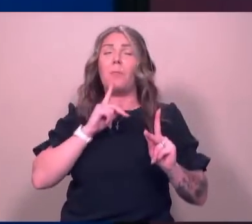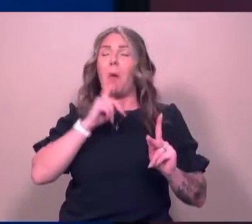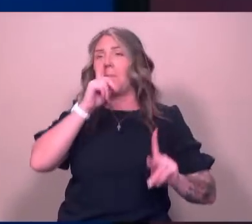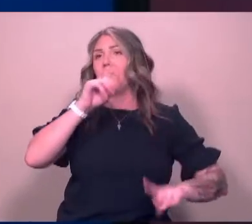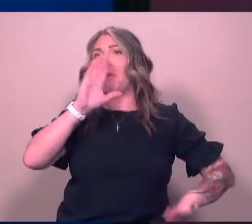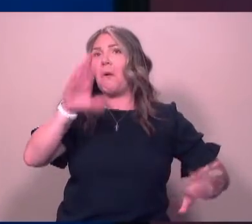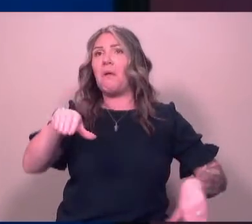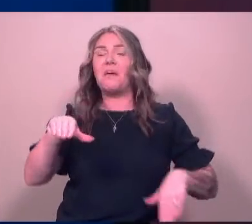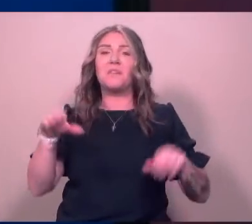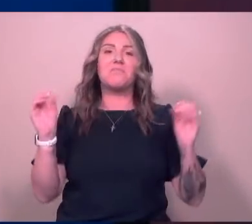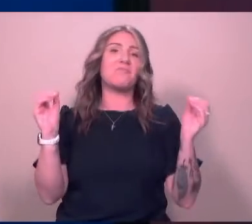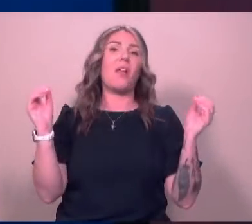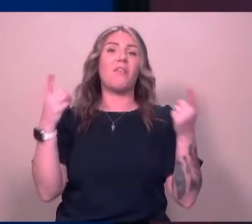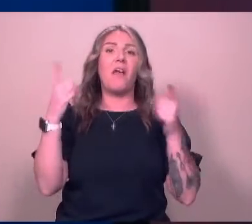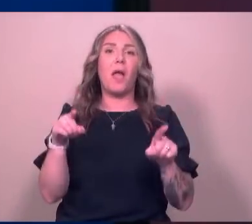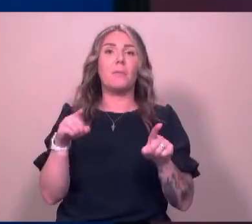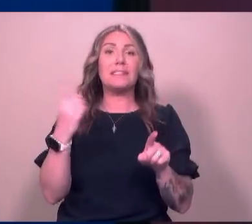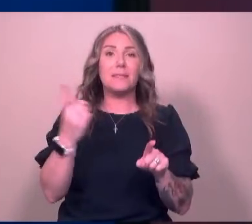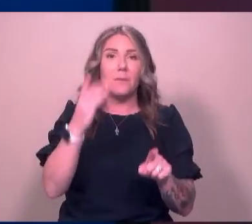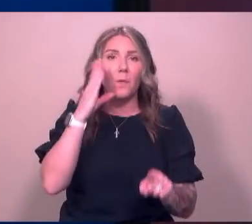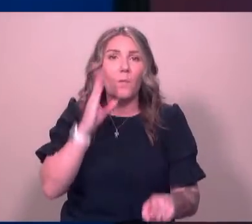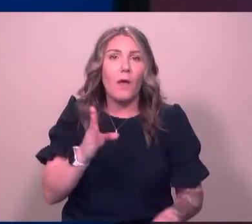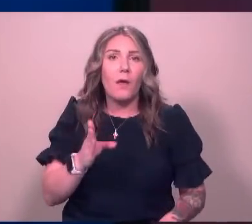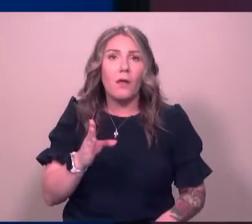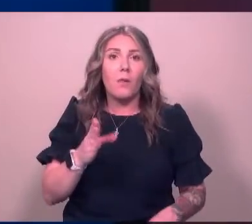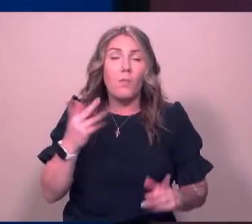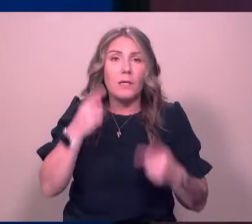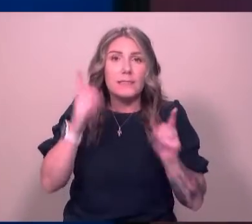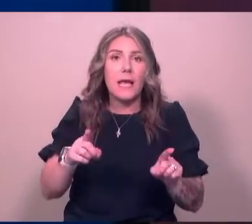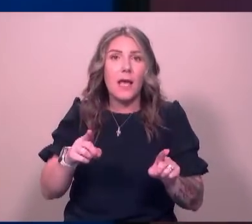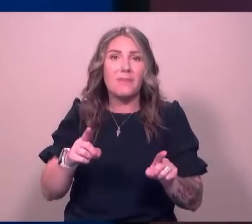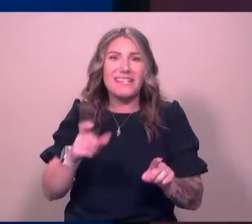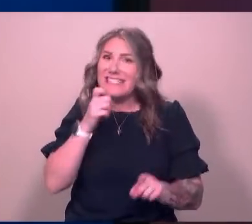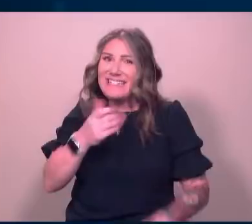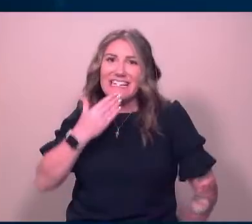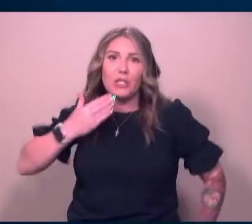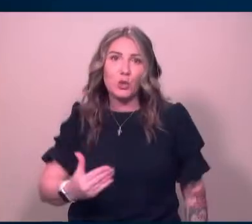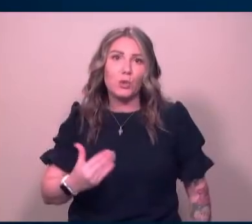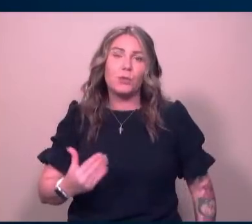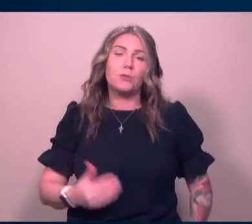happen, something is going to happen. And what's going to happen is not a good thing.